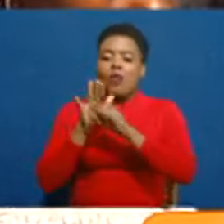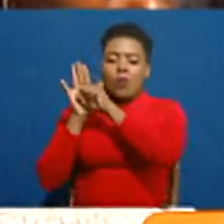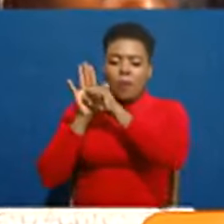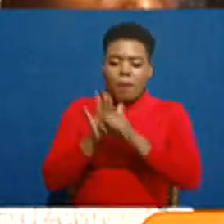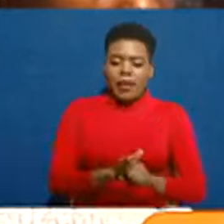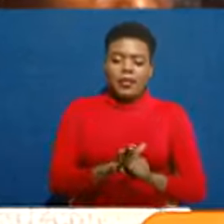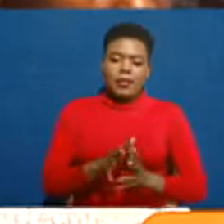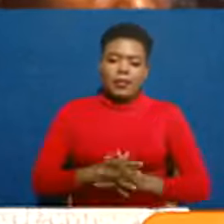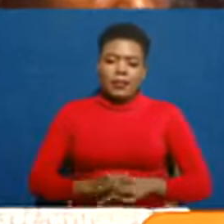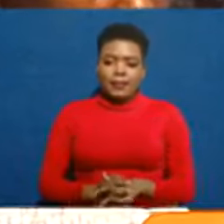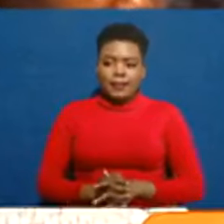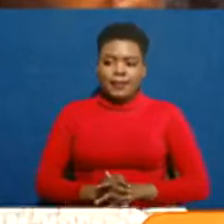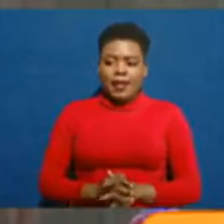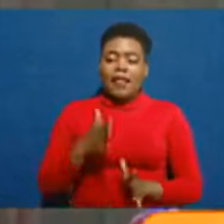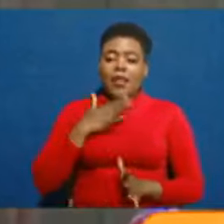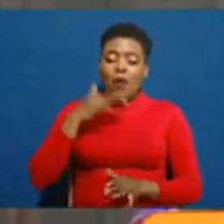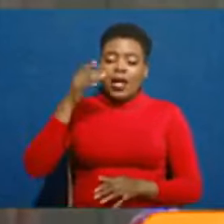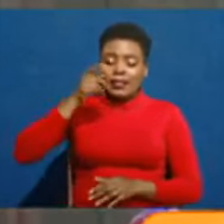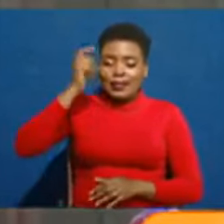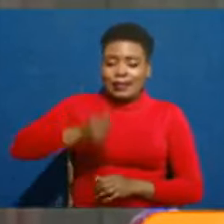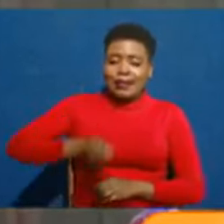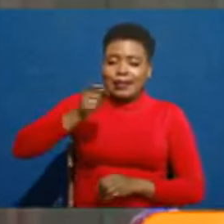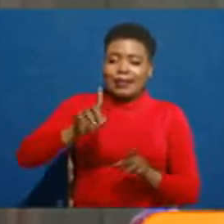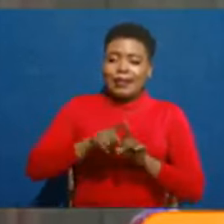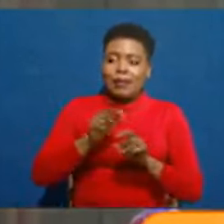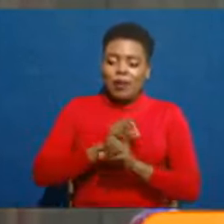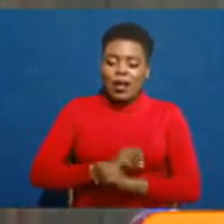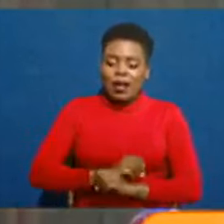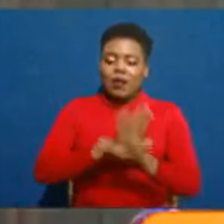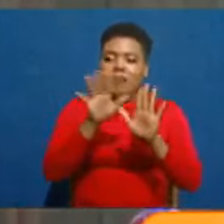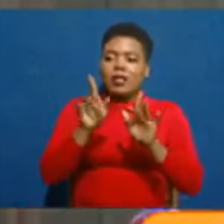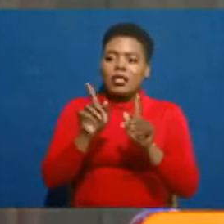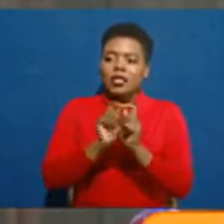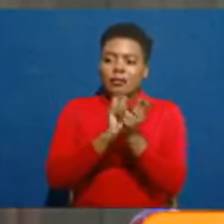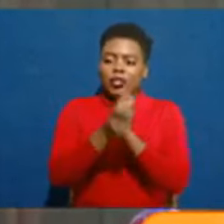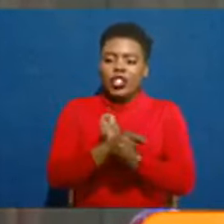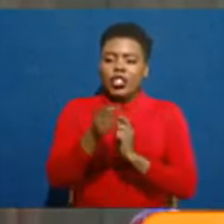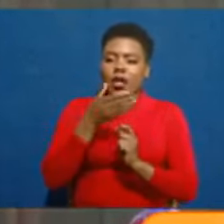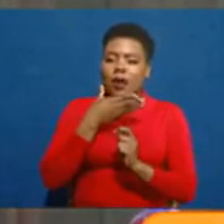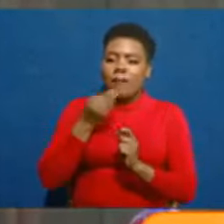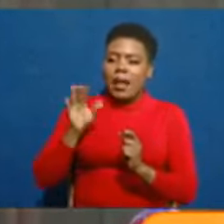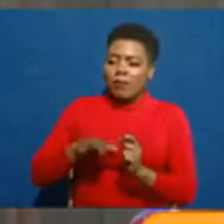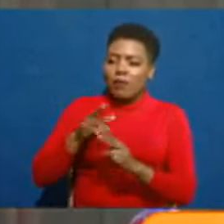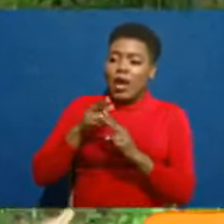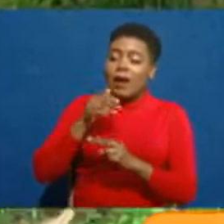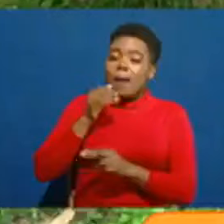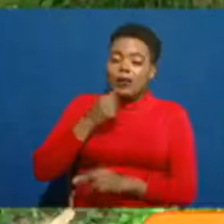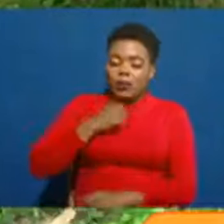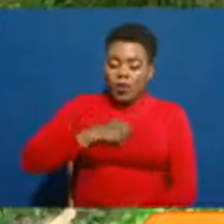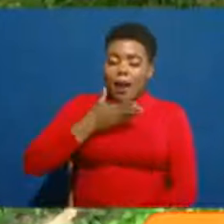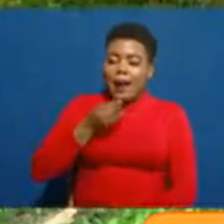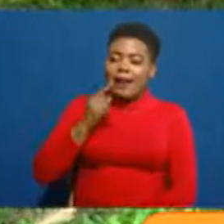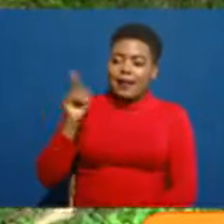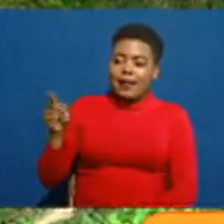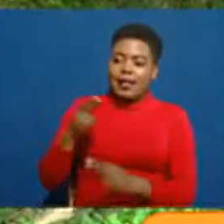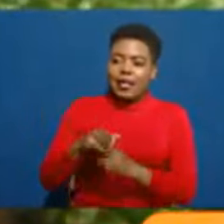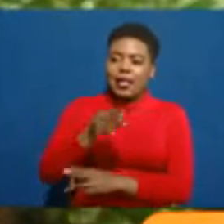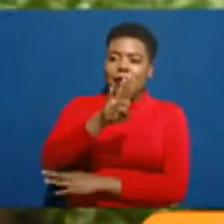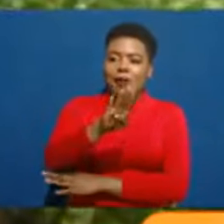crime demanding justice, accountability, and change. Billy Simani, an influential figure in the X